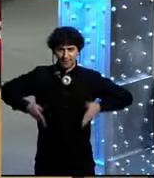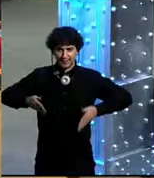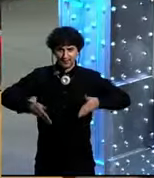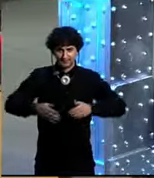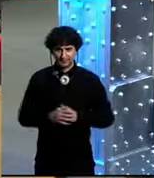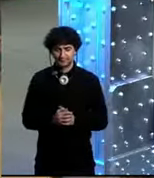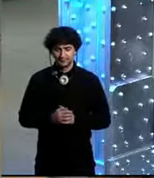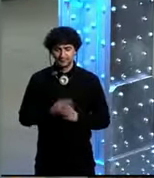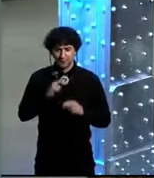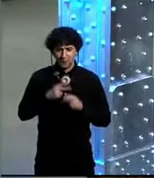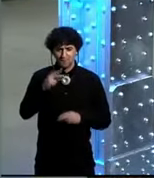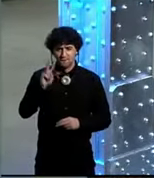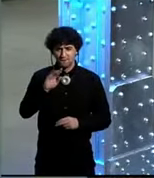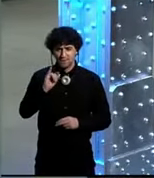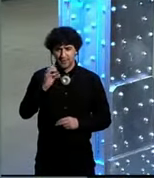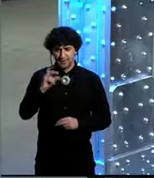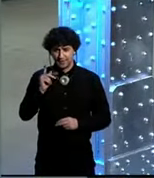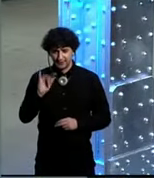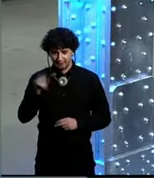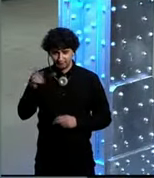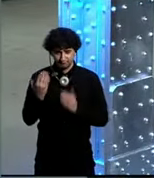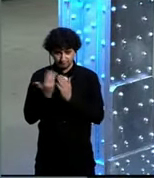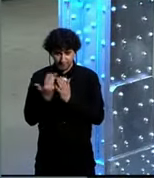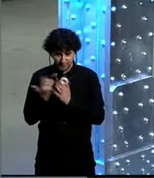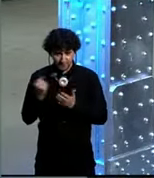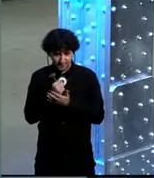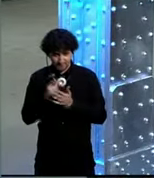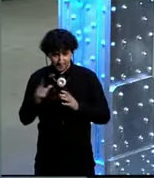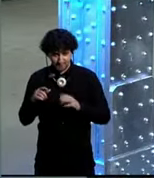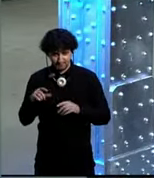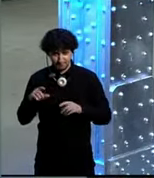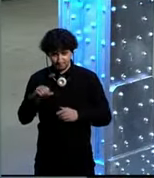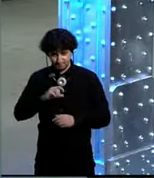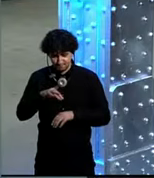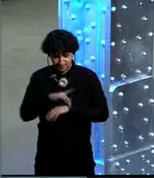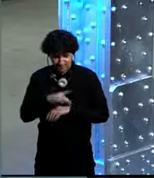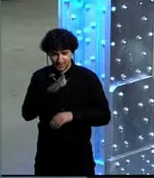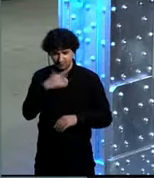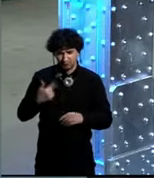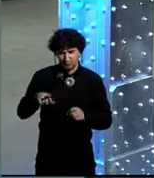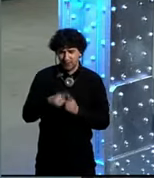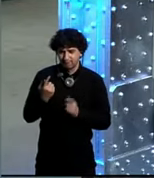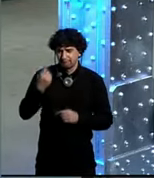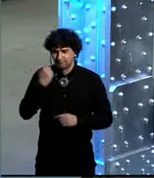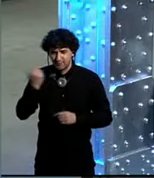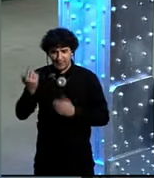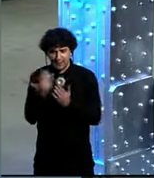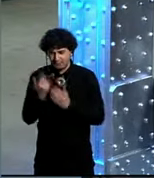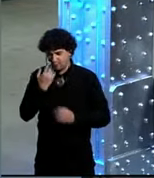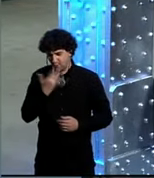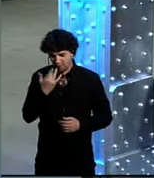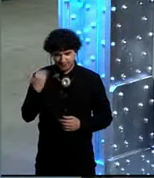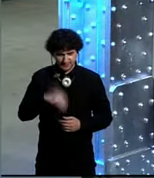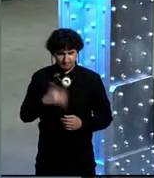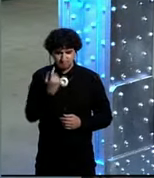school, and they are repurposing old books and old classics. Just a short clip from Lizzie